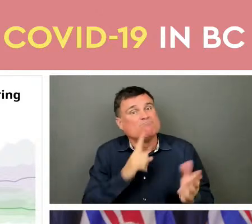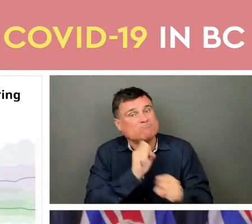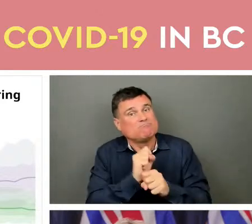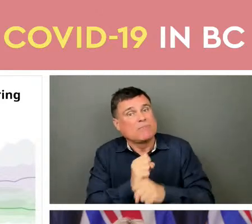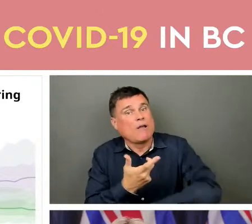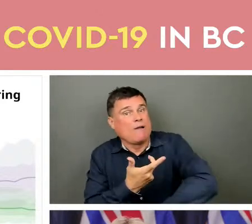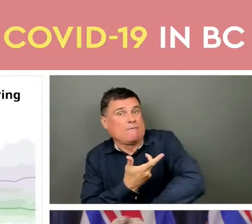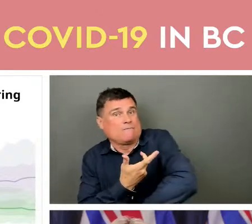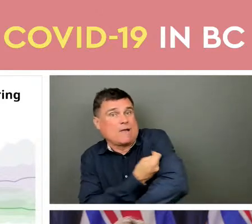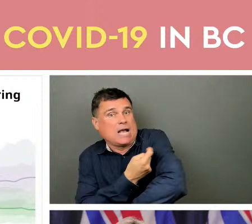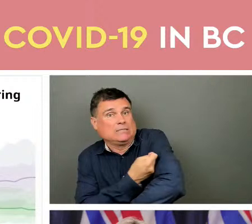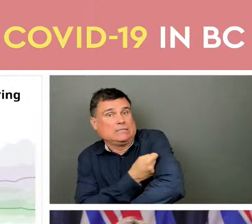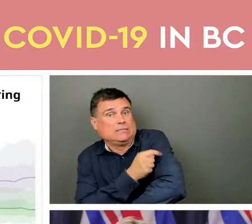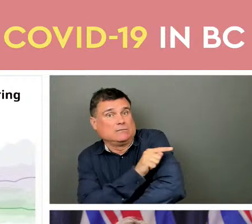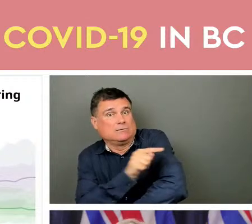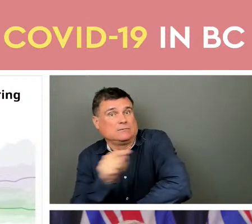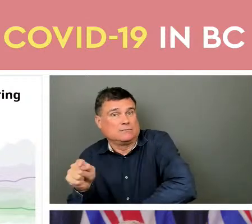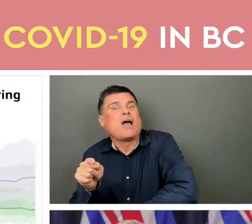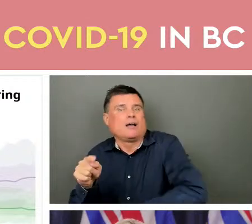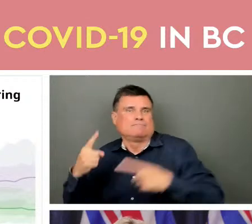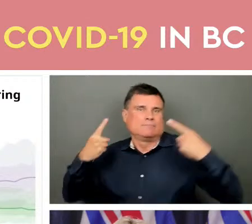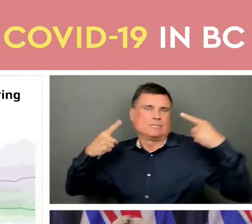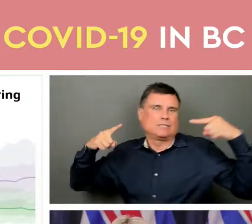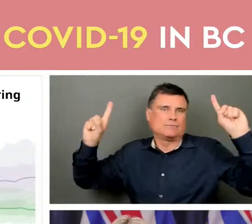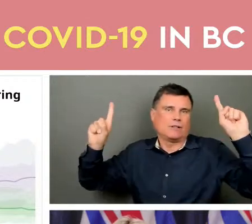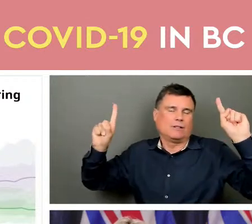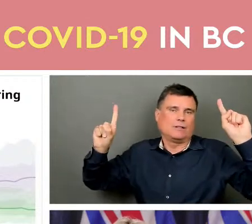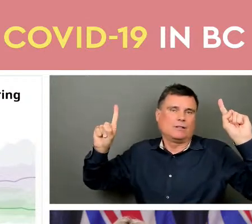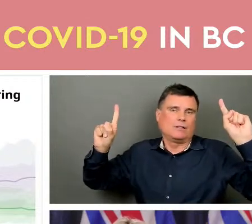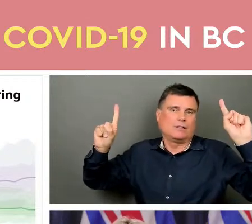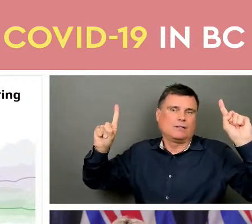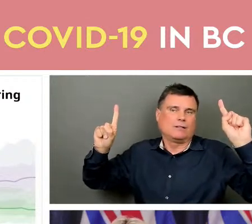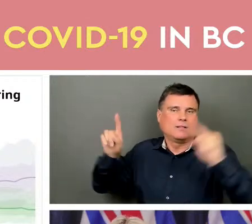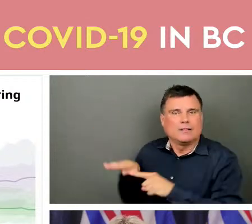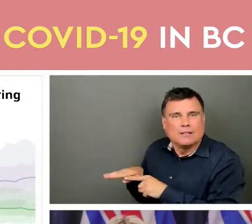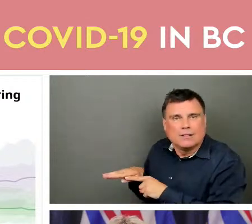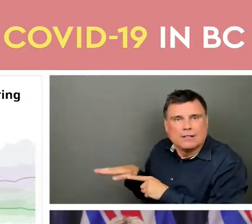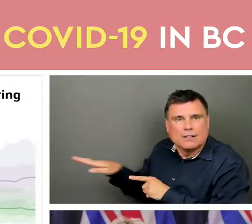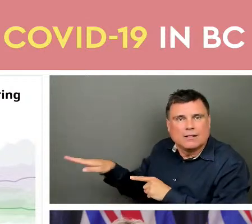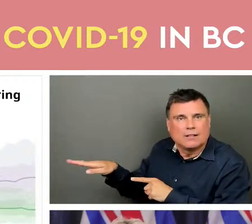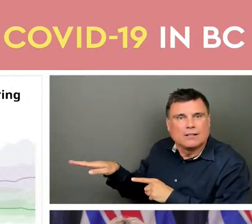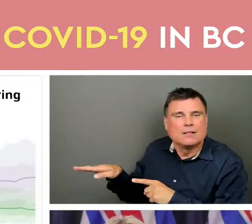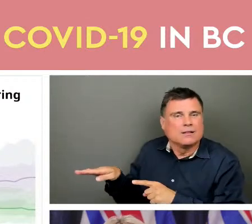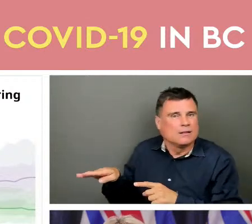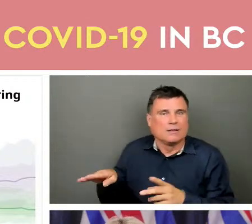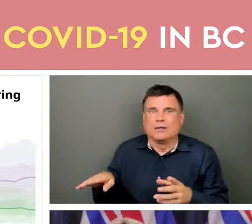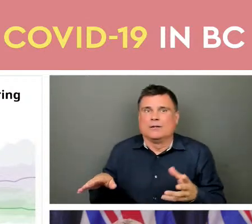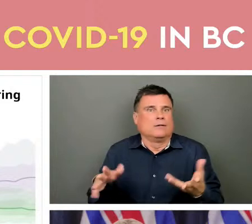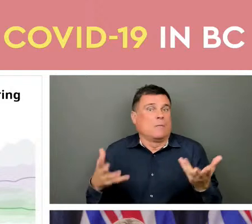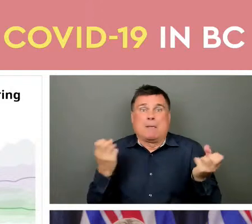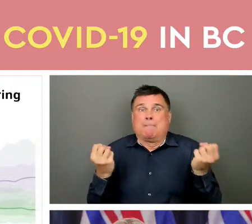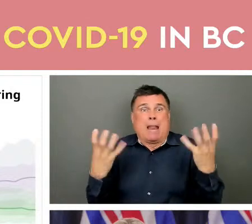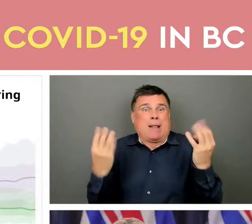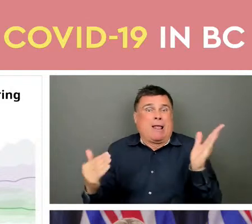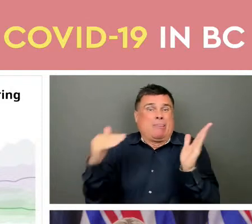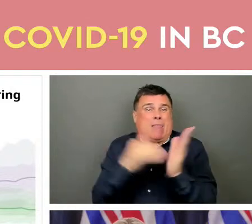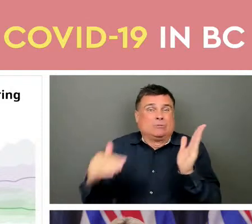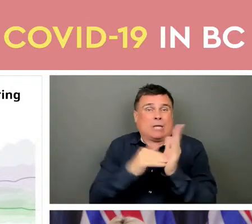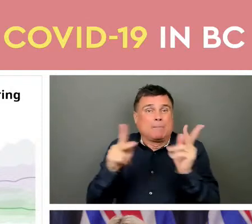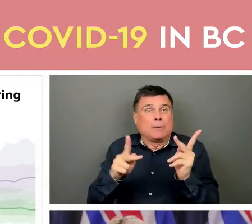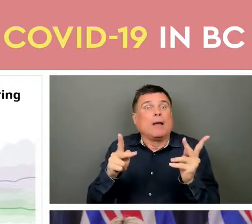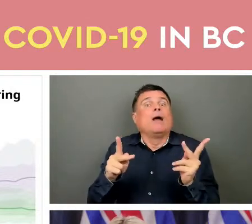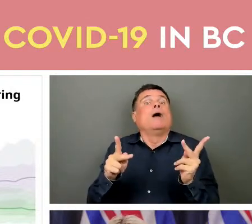they're preventing thousands of cases and hospitalizations from occurring, because they are protecting people across the age